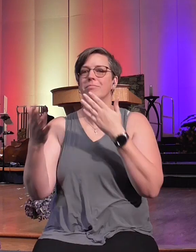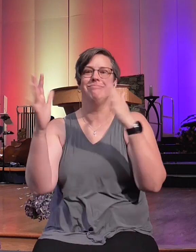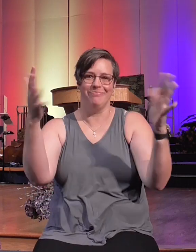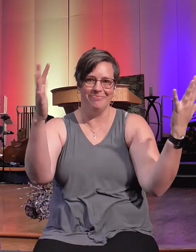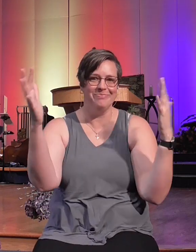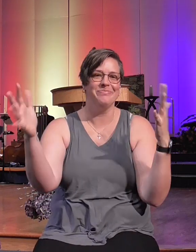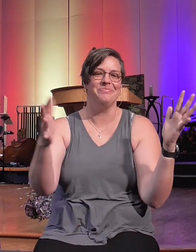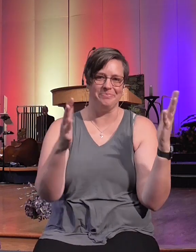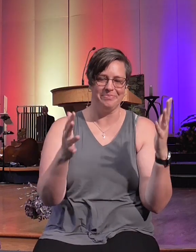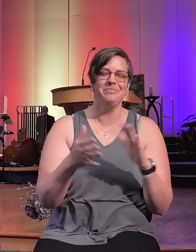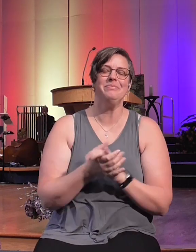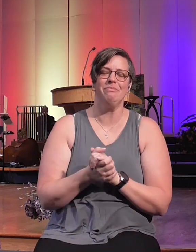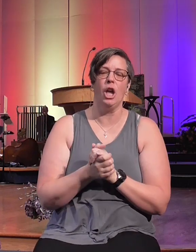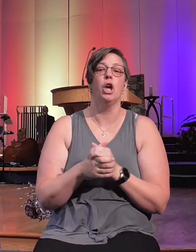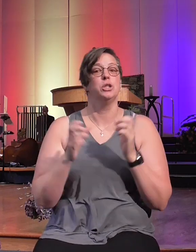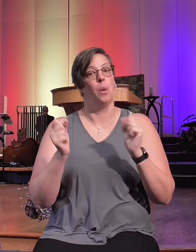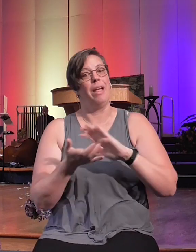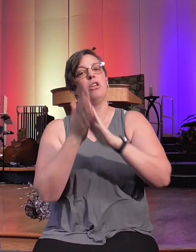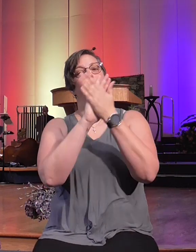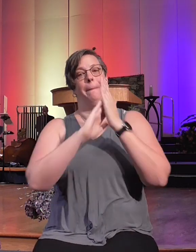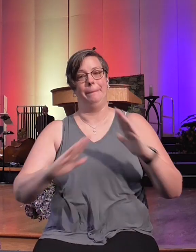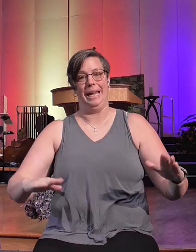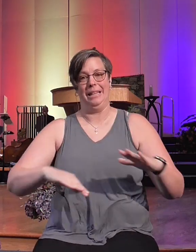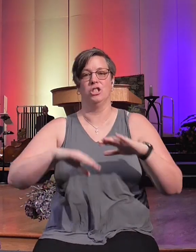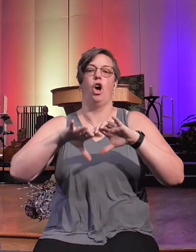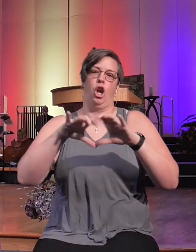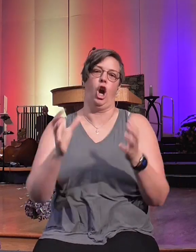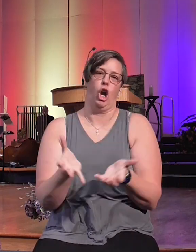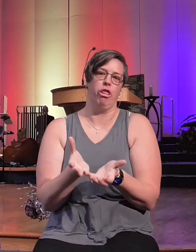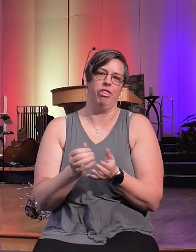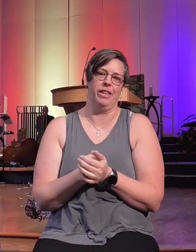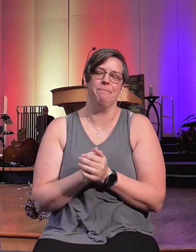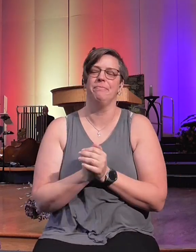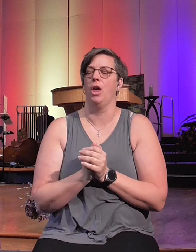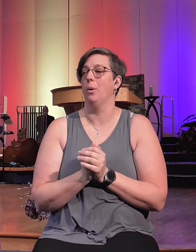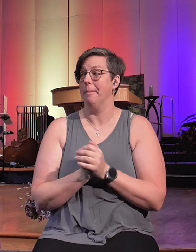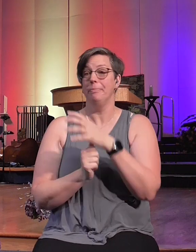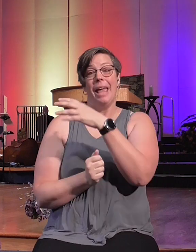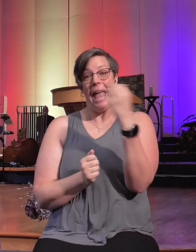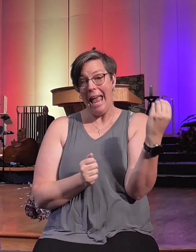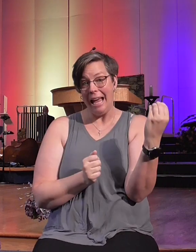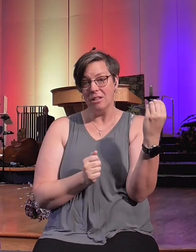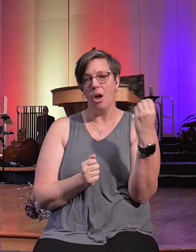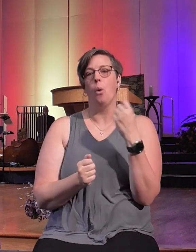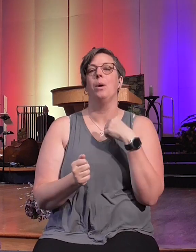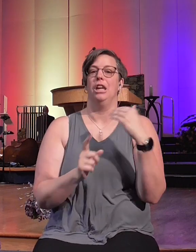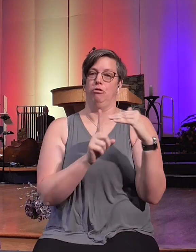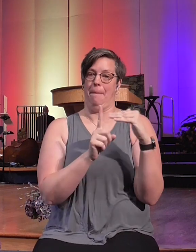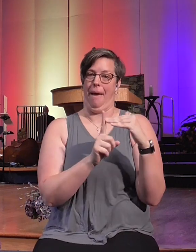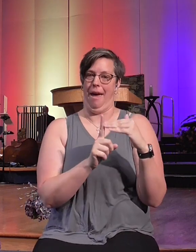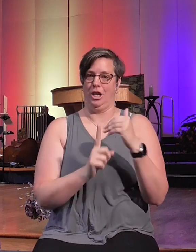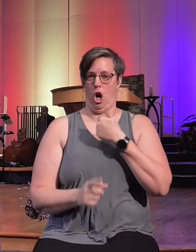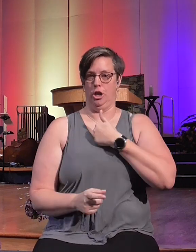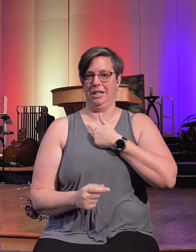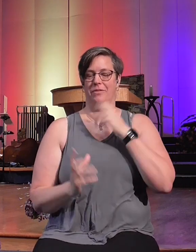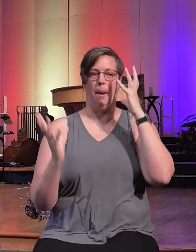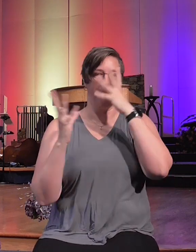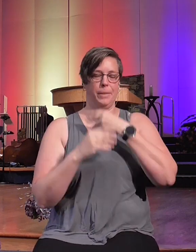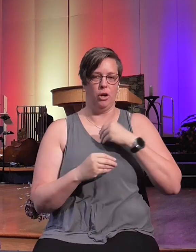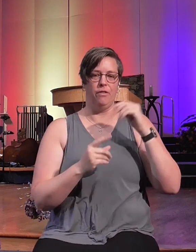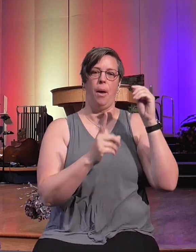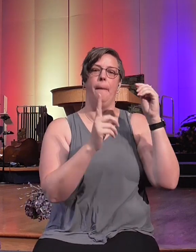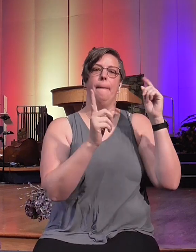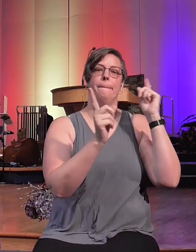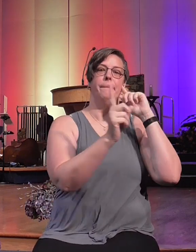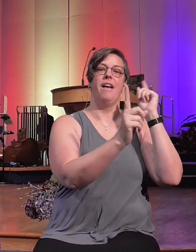thank you. Let there be peace on earth. And we also love to remind ourselves of our beautiful mission